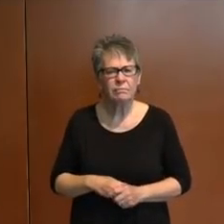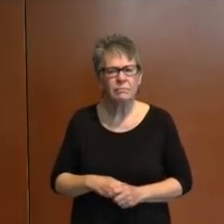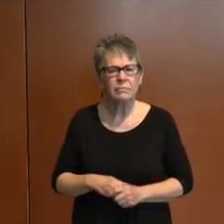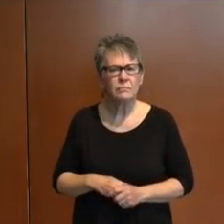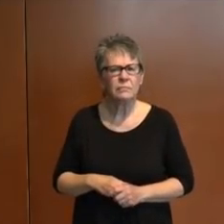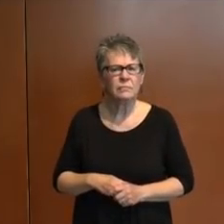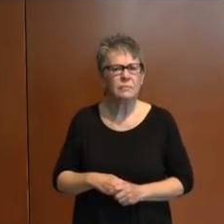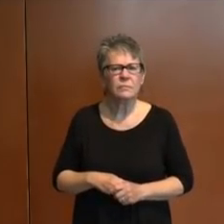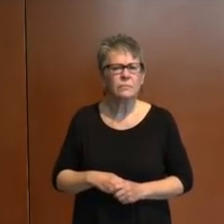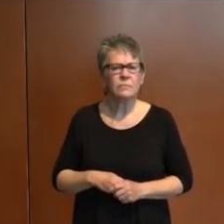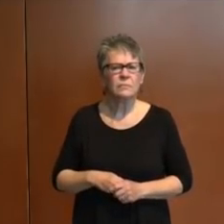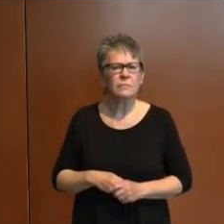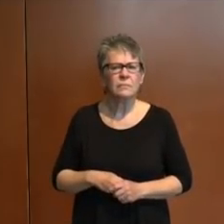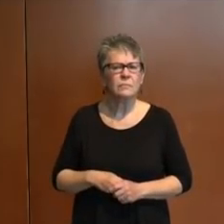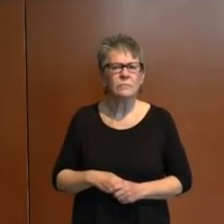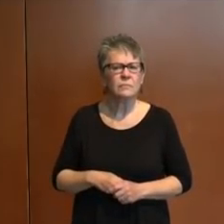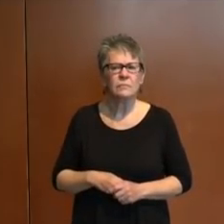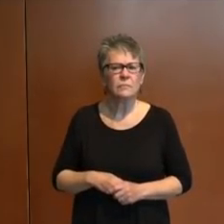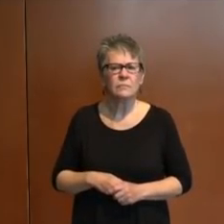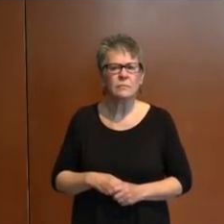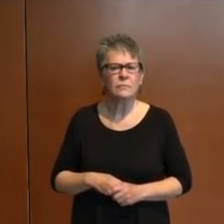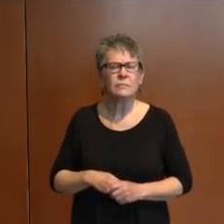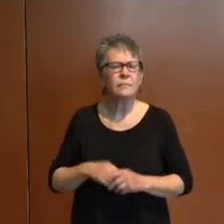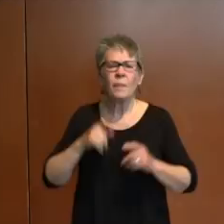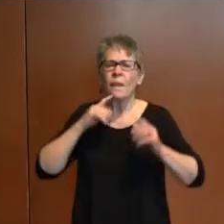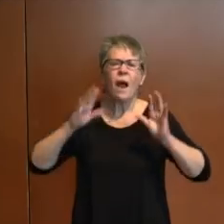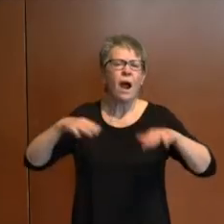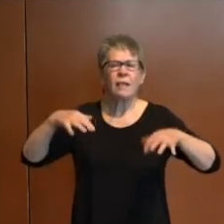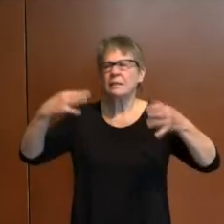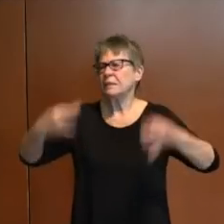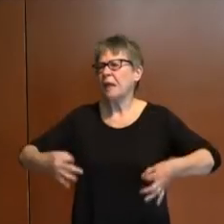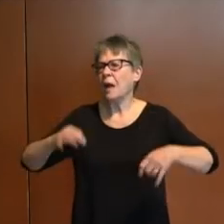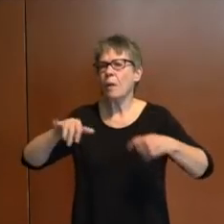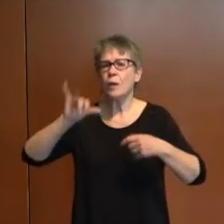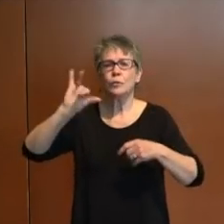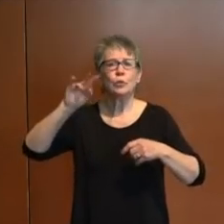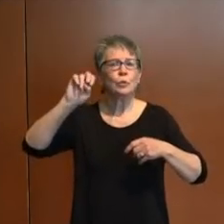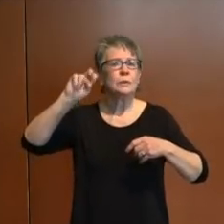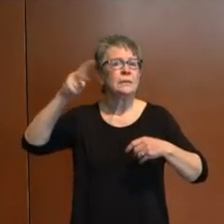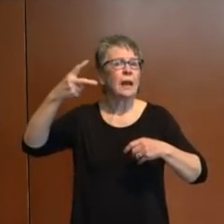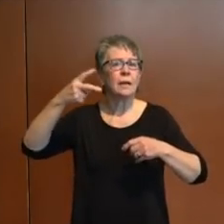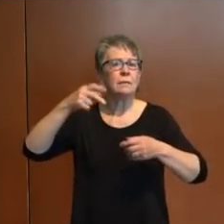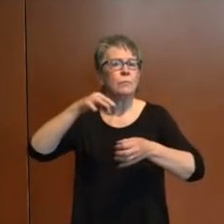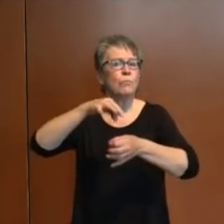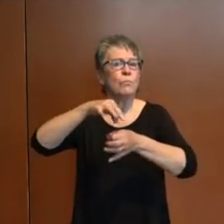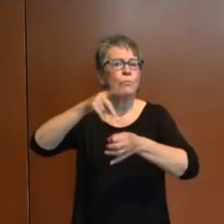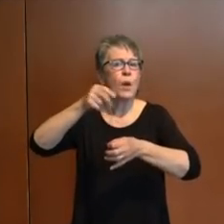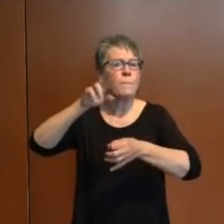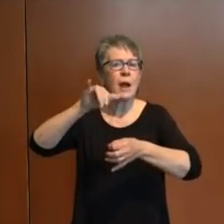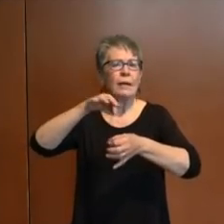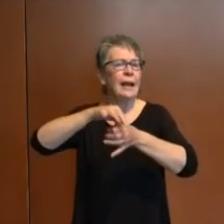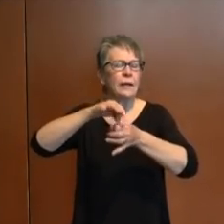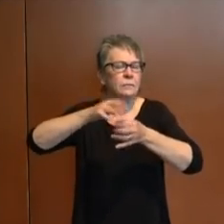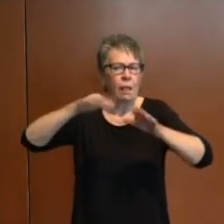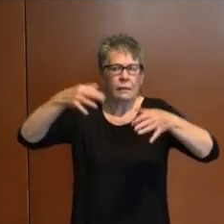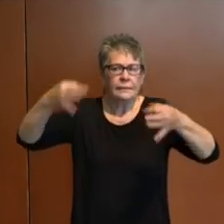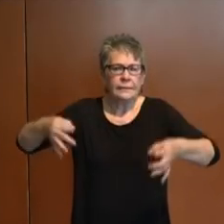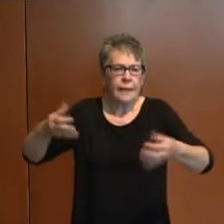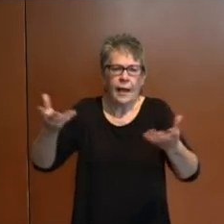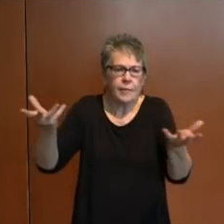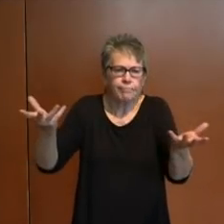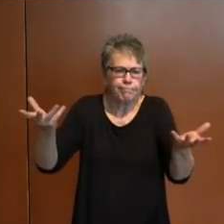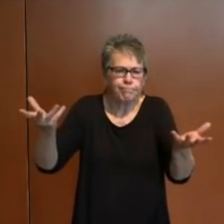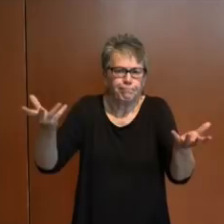later. We deliberately, as you know by now, moved the March and April elections into May 12th,